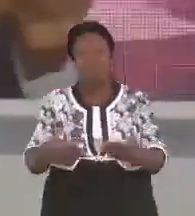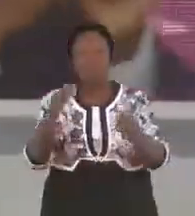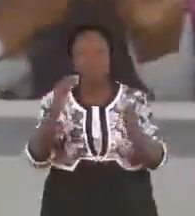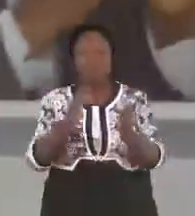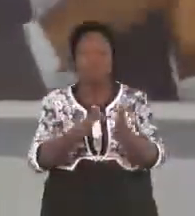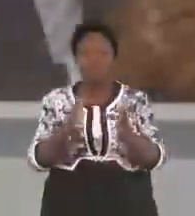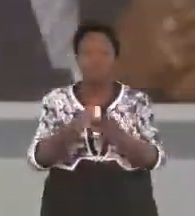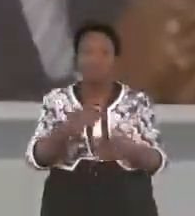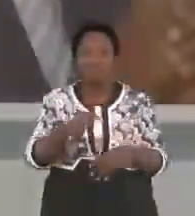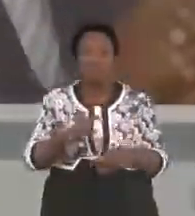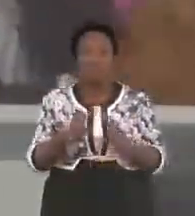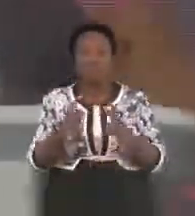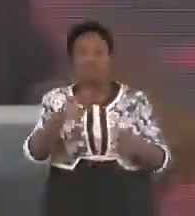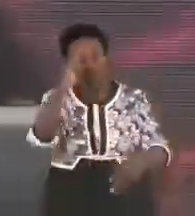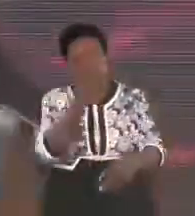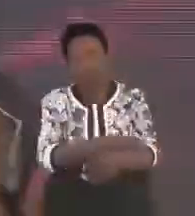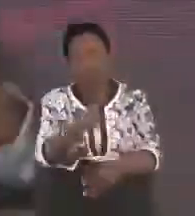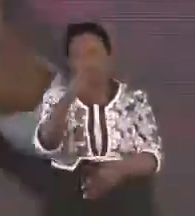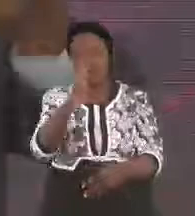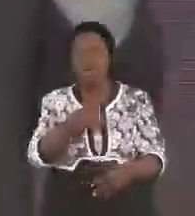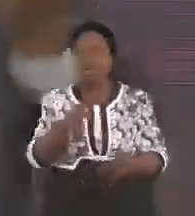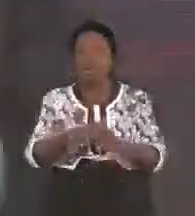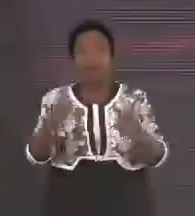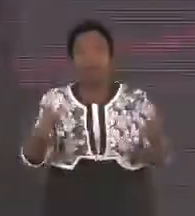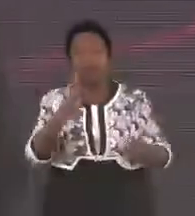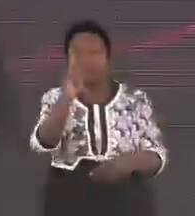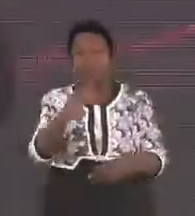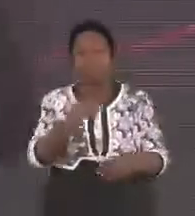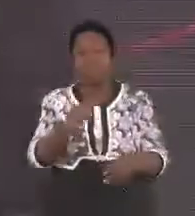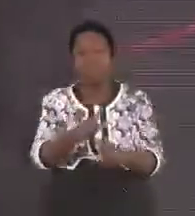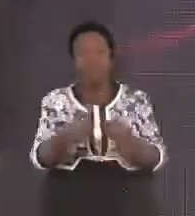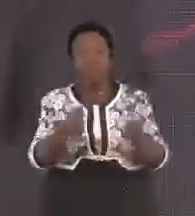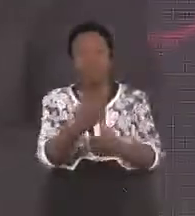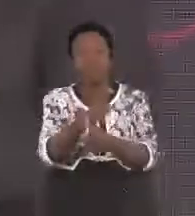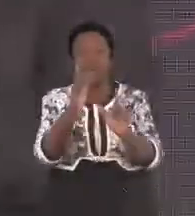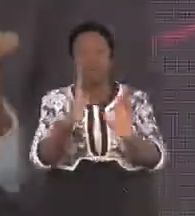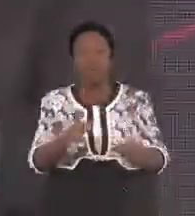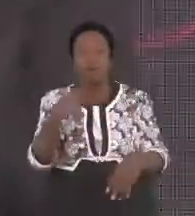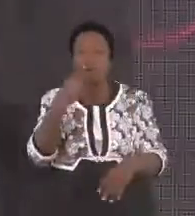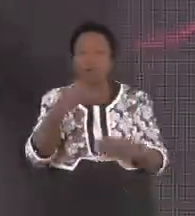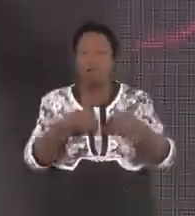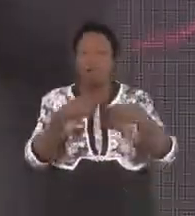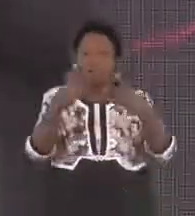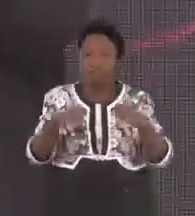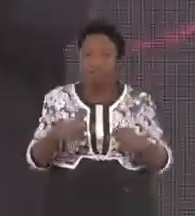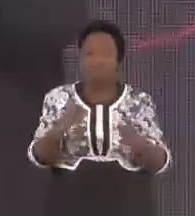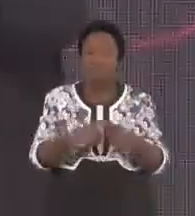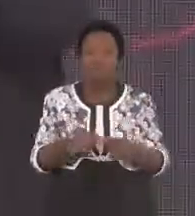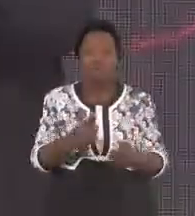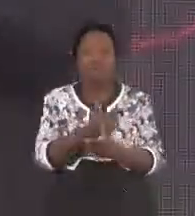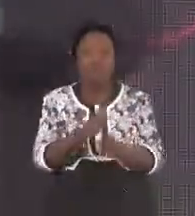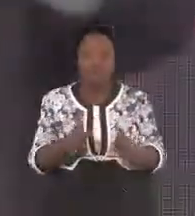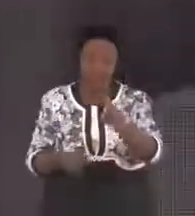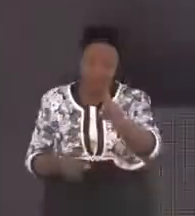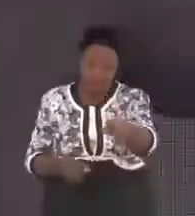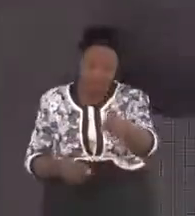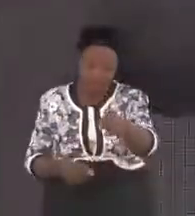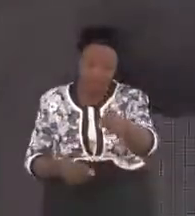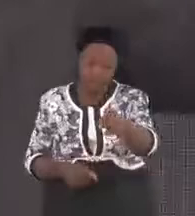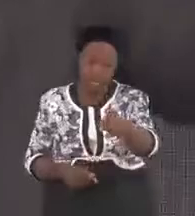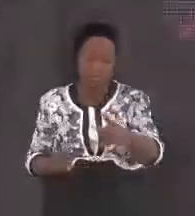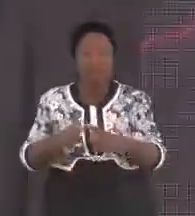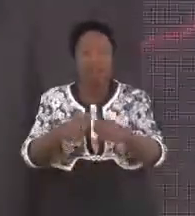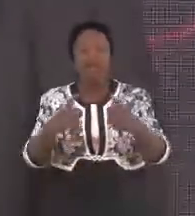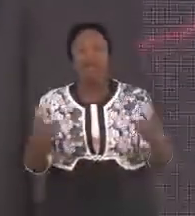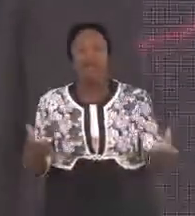the great one, the great liberator who has come to liberate you, liberate